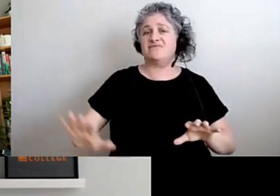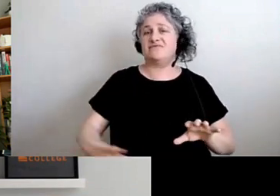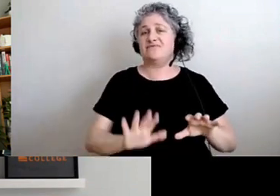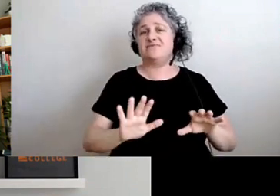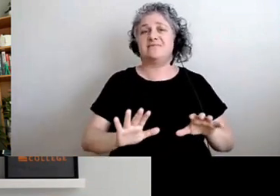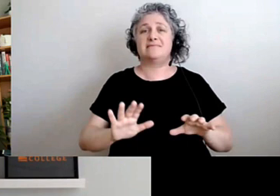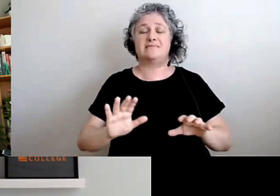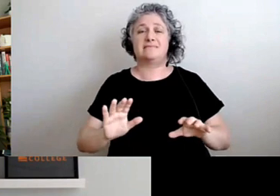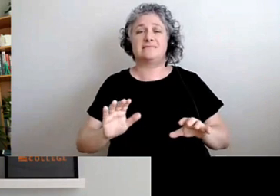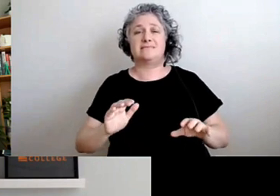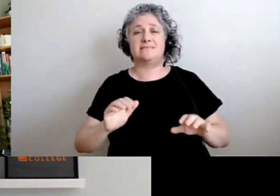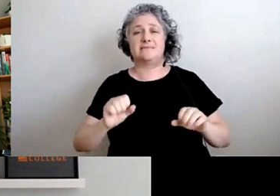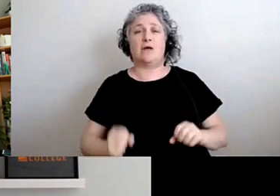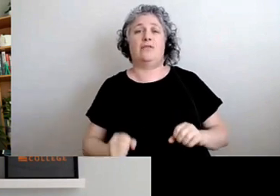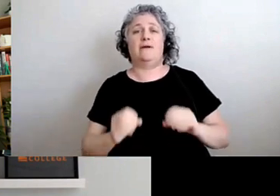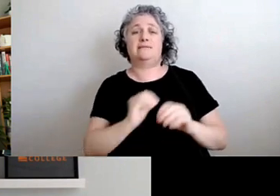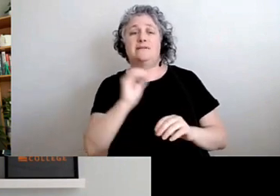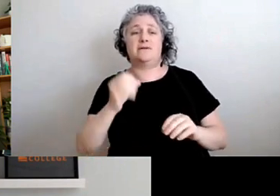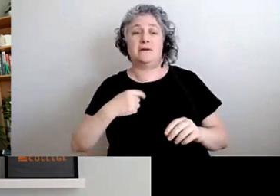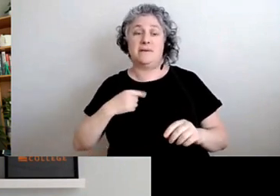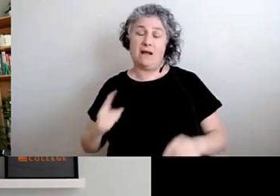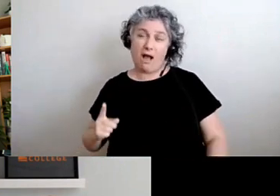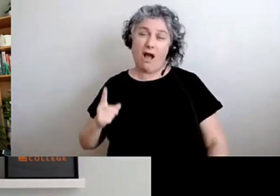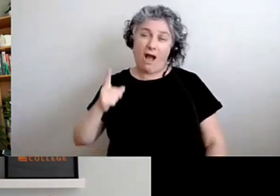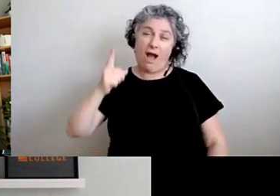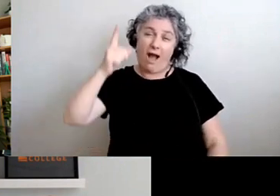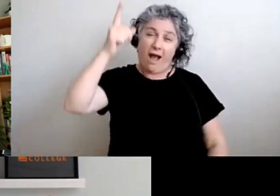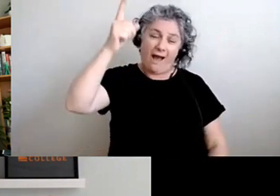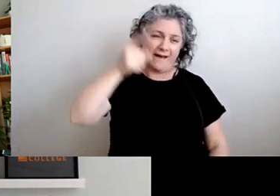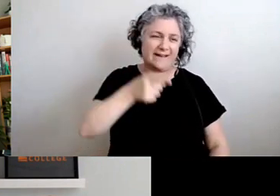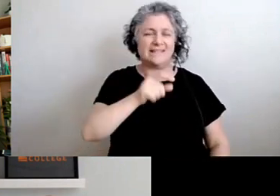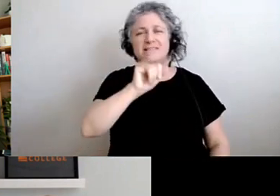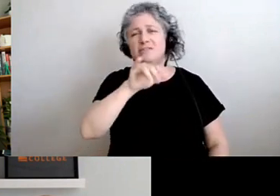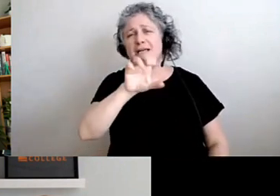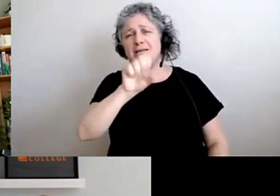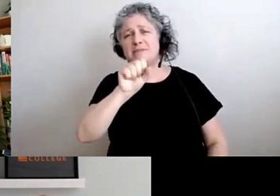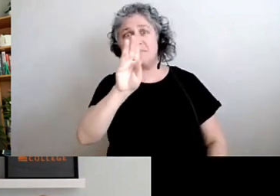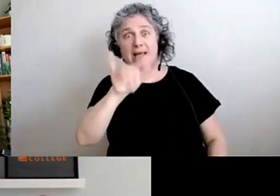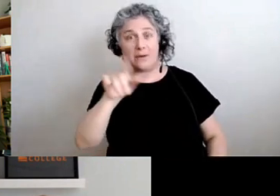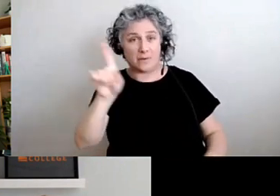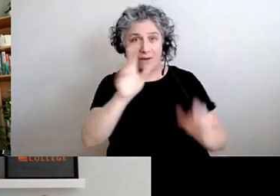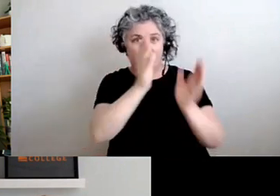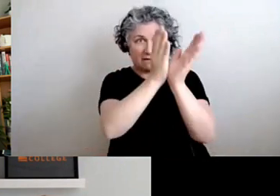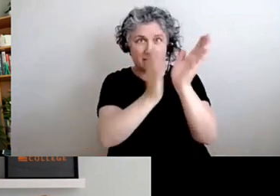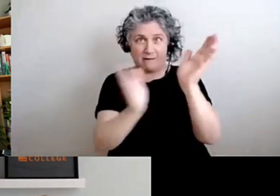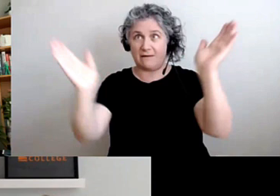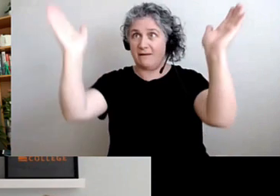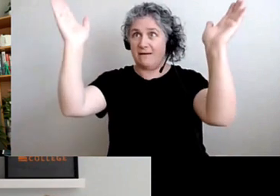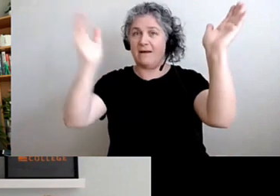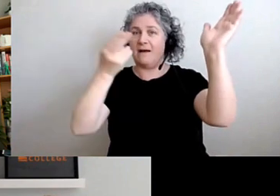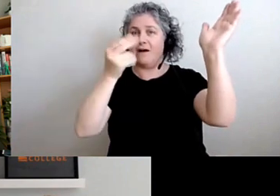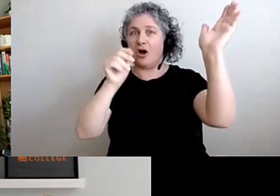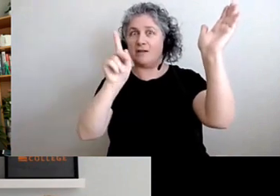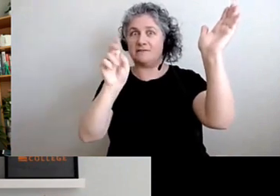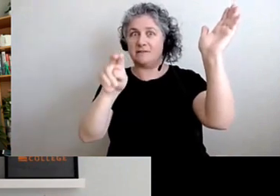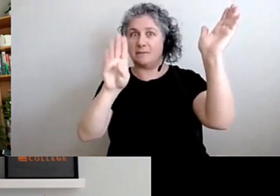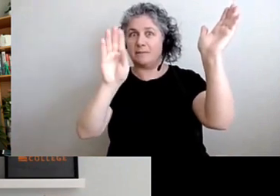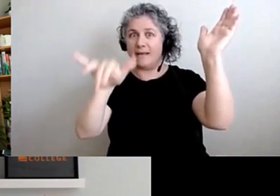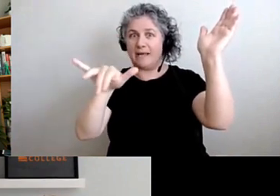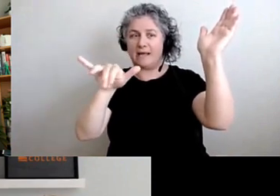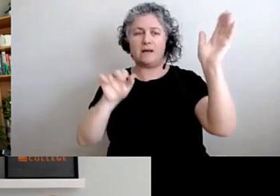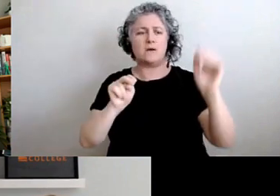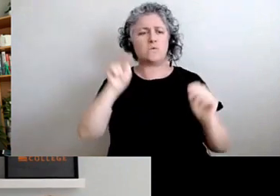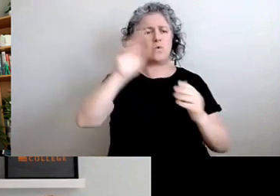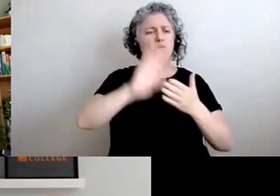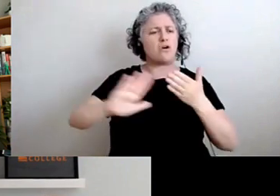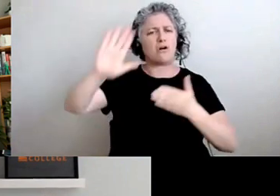all the way up here. So this is the James Bay, just off of Hudson Bay area. And Northern College is